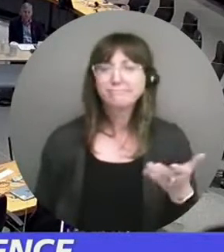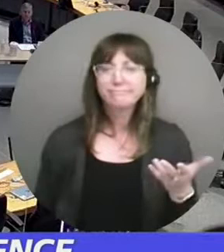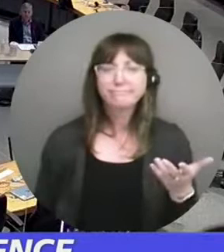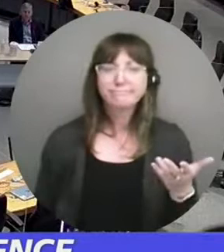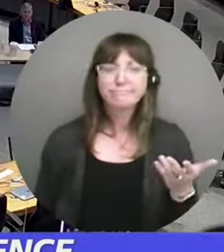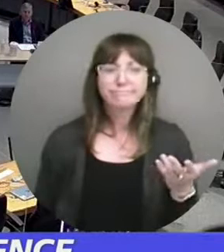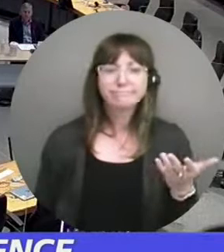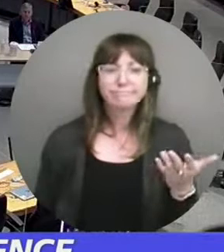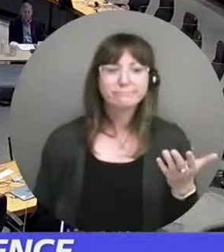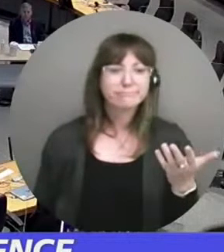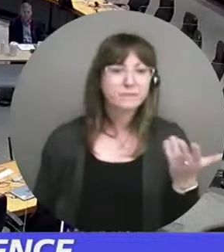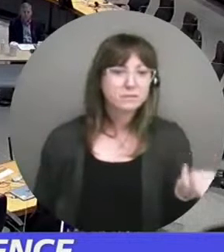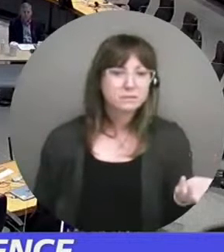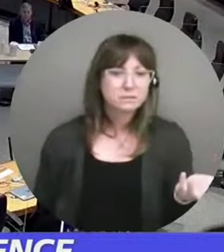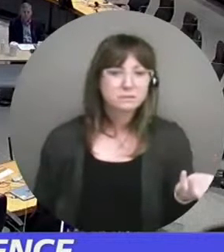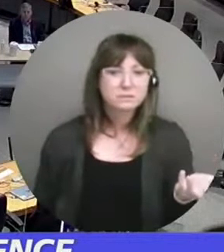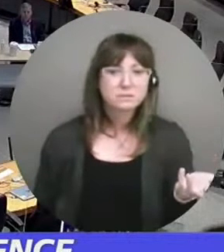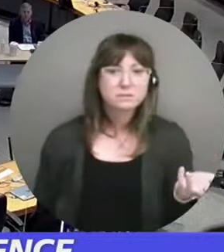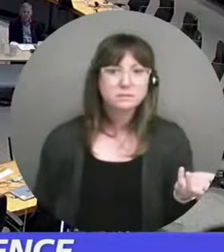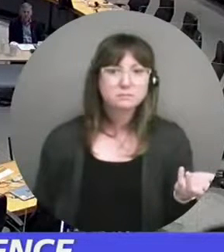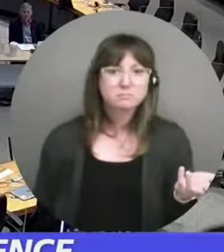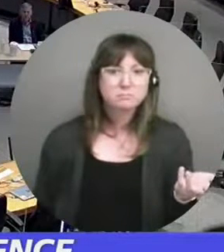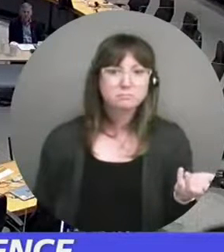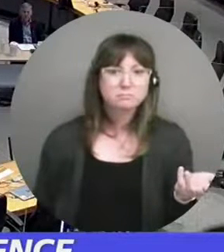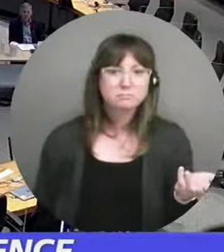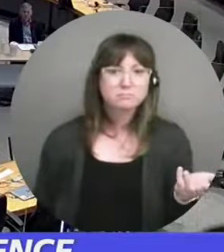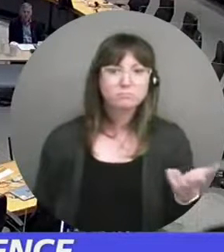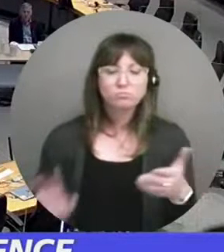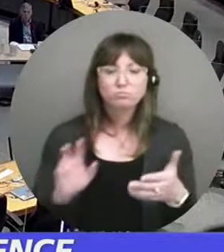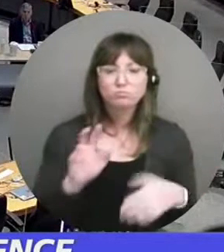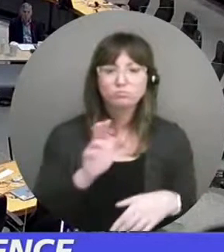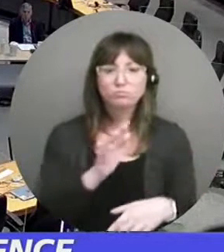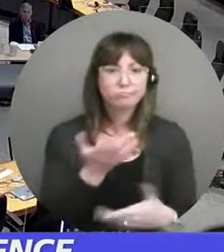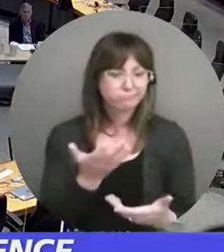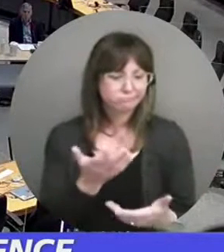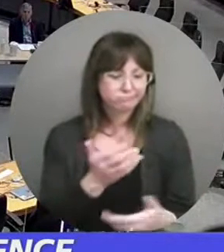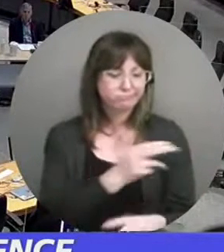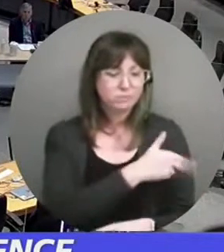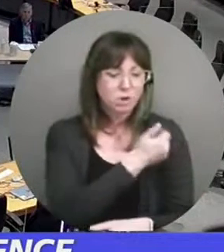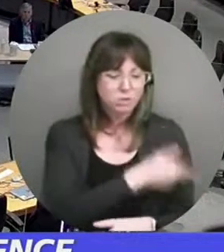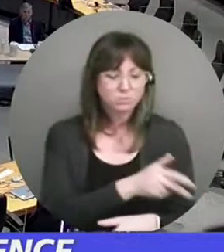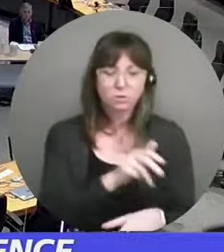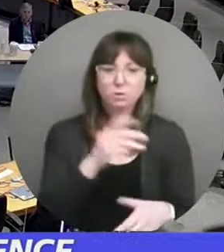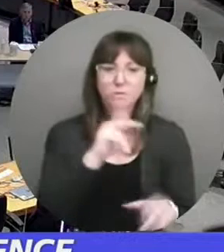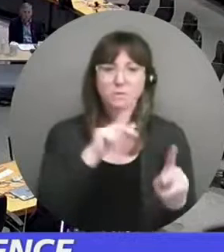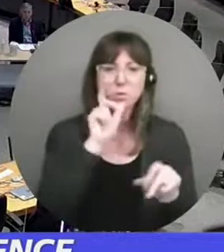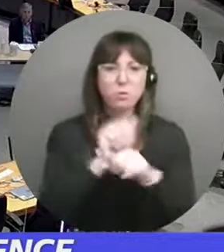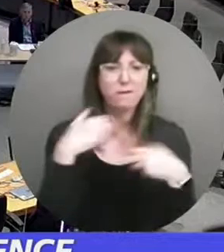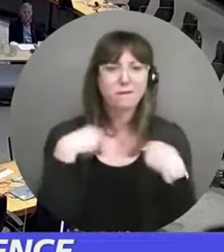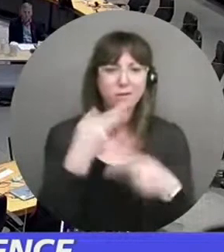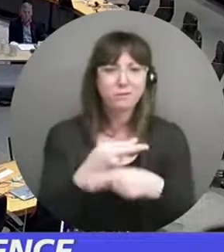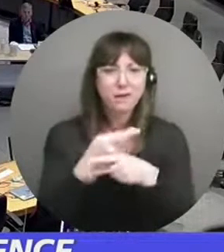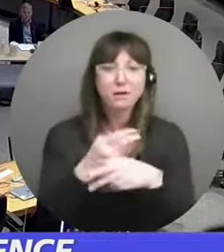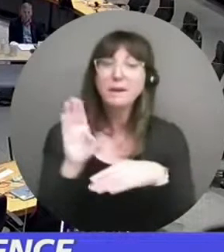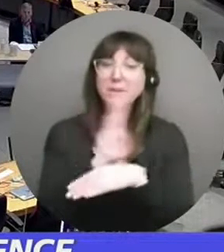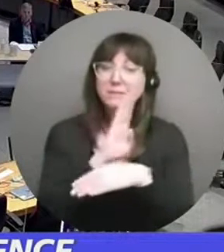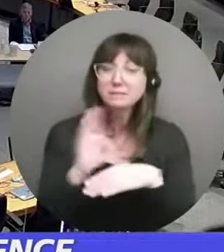restaurant workers. It's also part of our economic recovery plan. Businesses like restaurants,